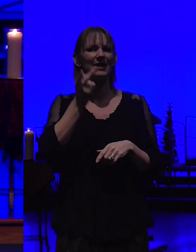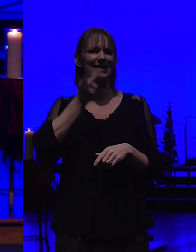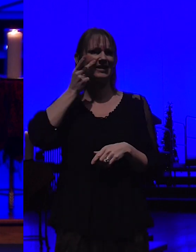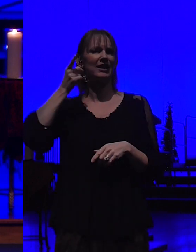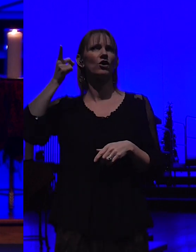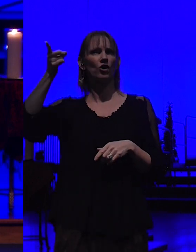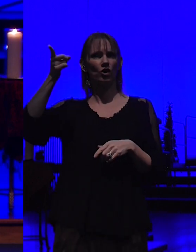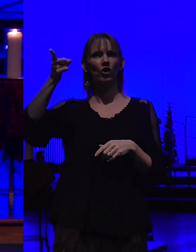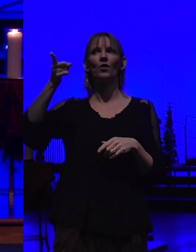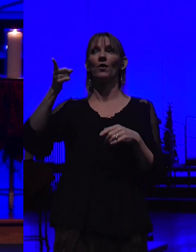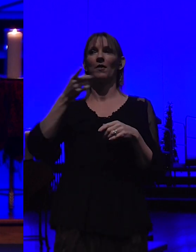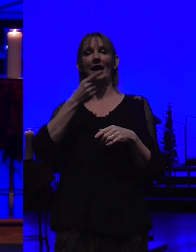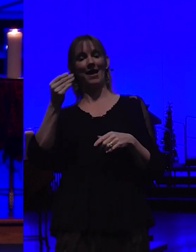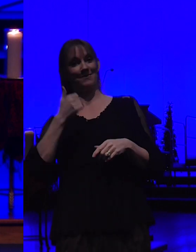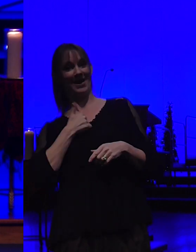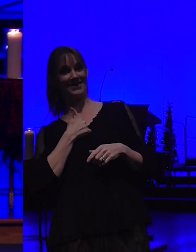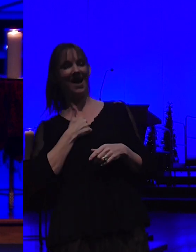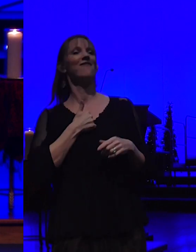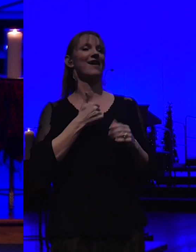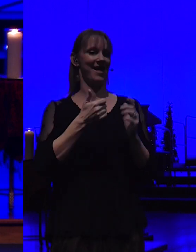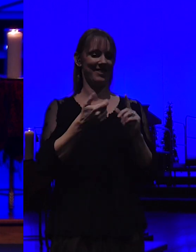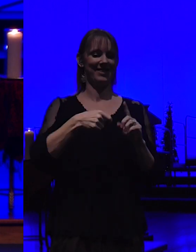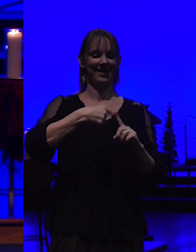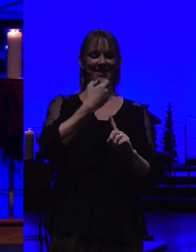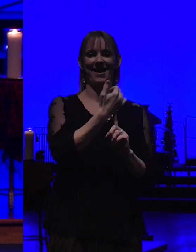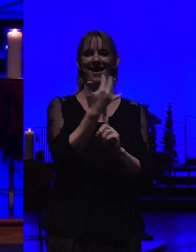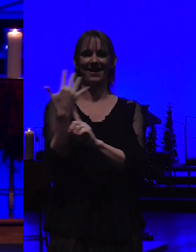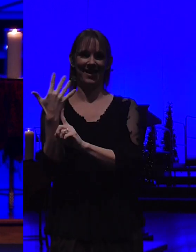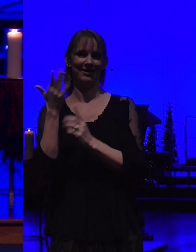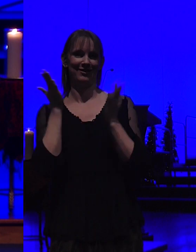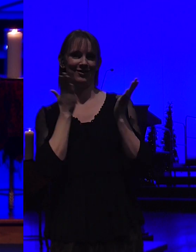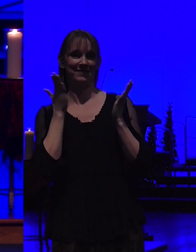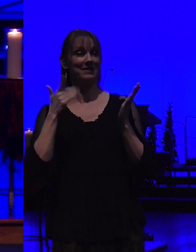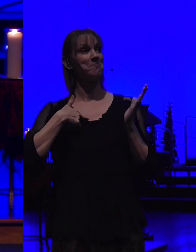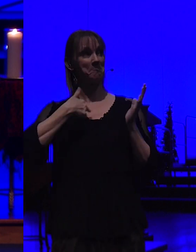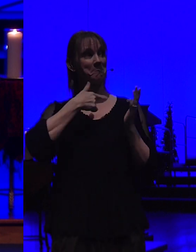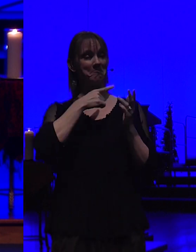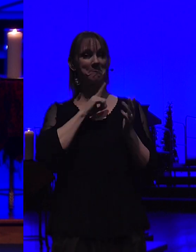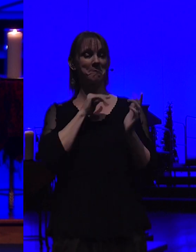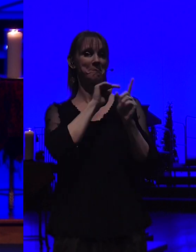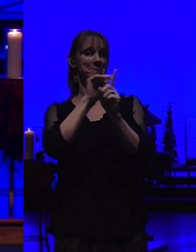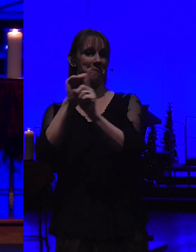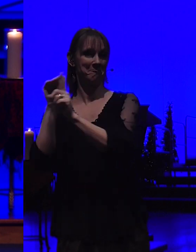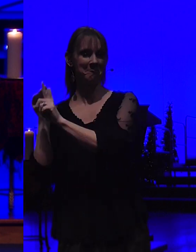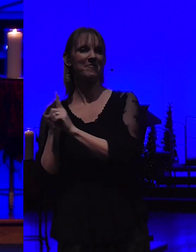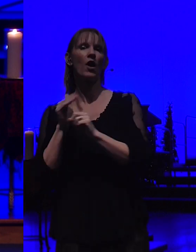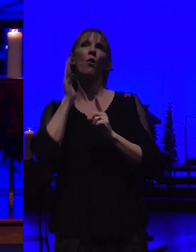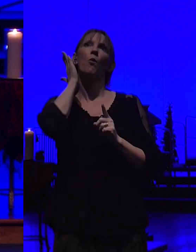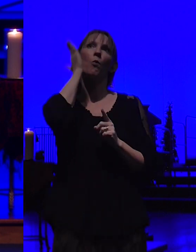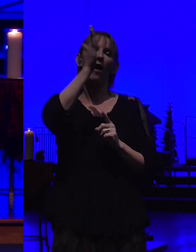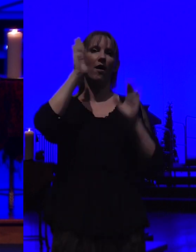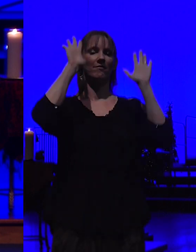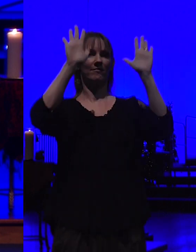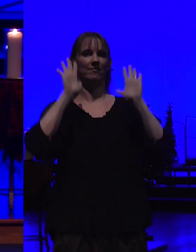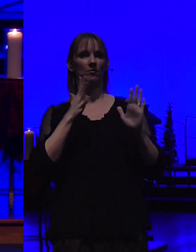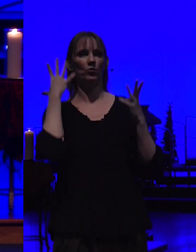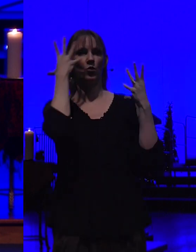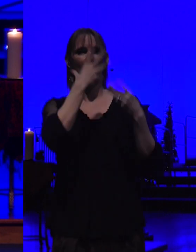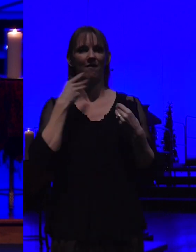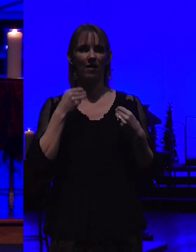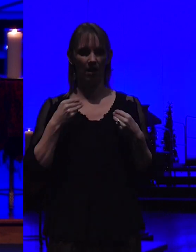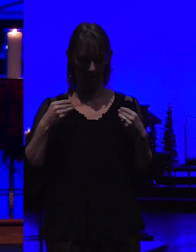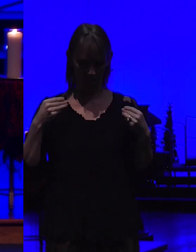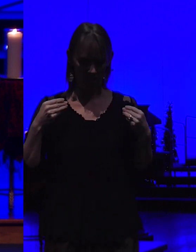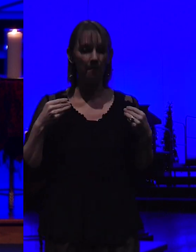her along with myself at the candlelighting services, which I echo are going to be just phenomenally beautiful.